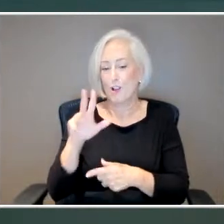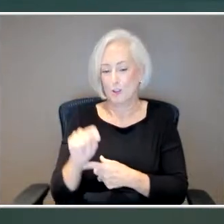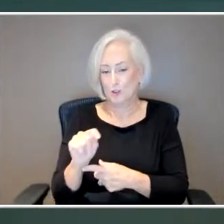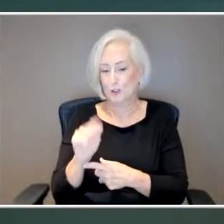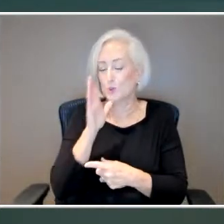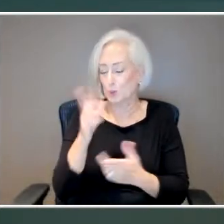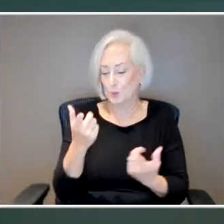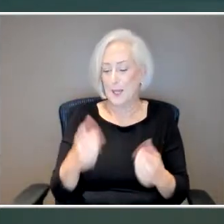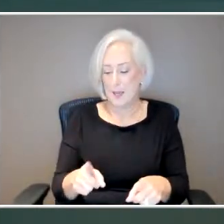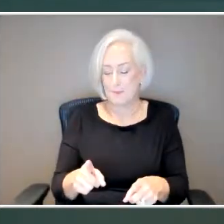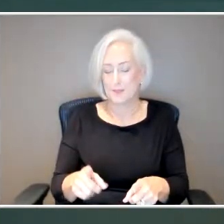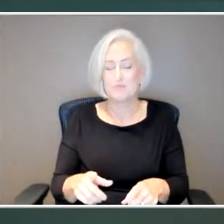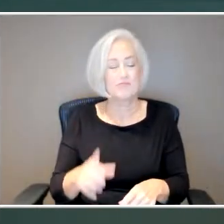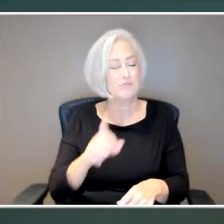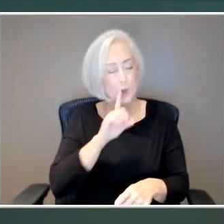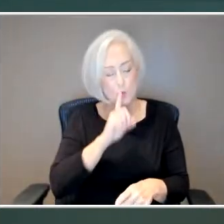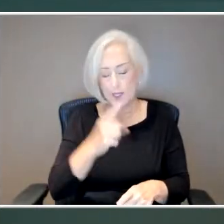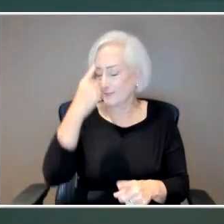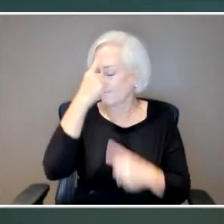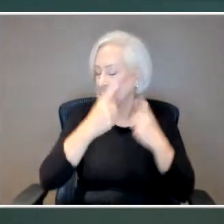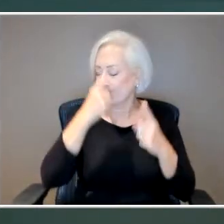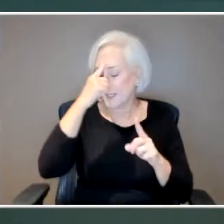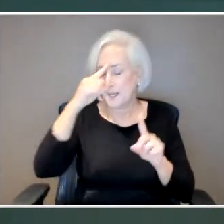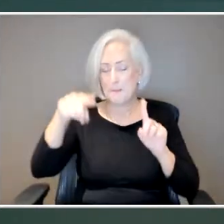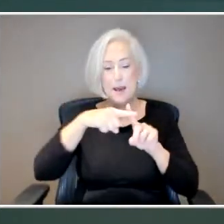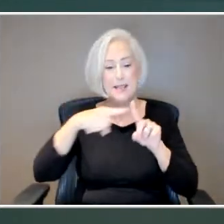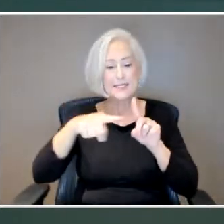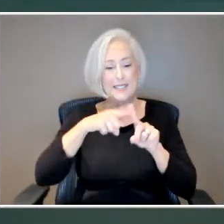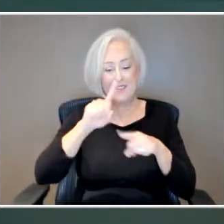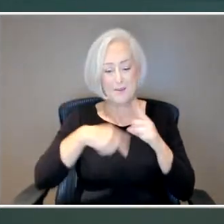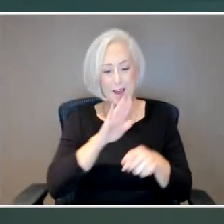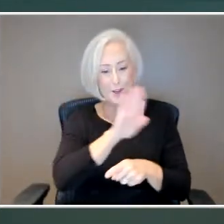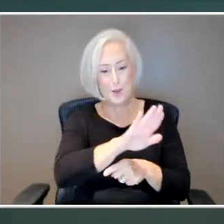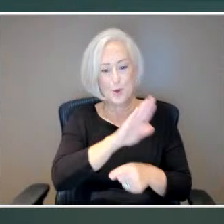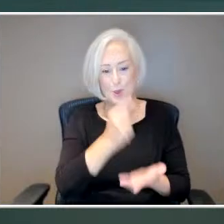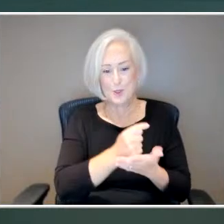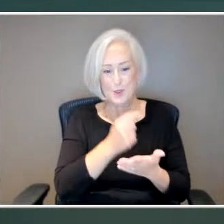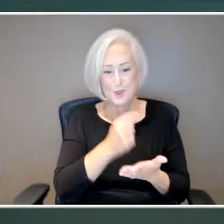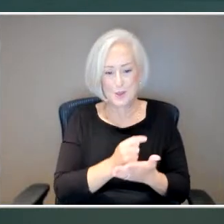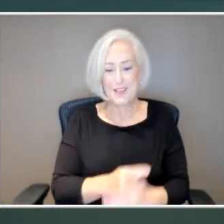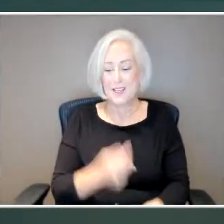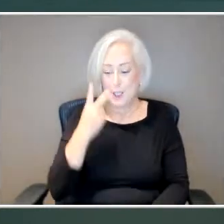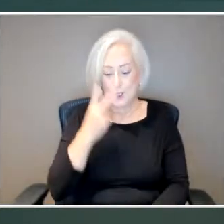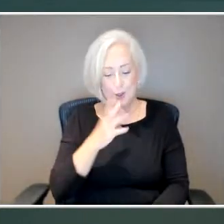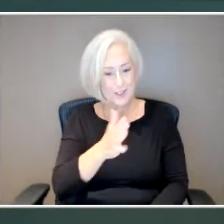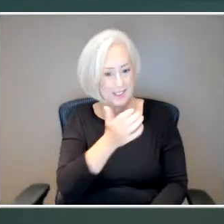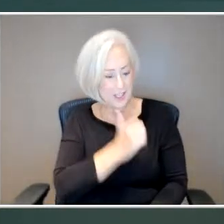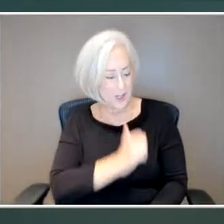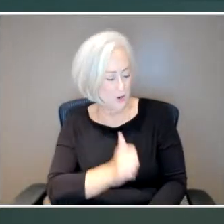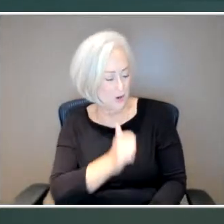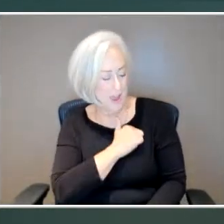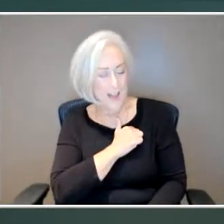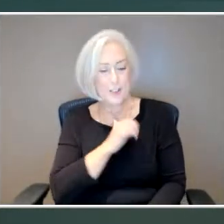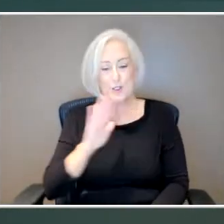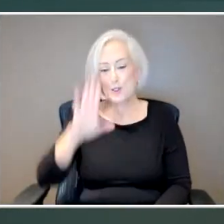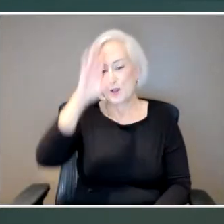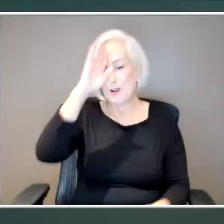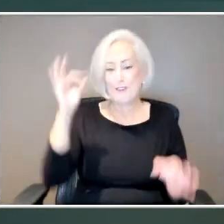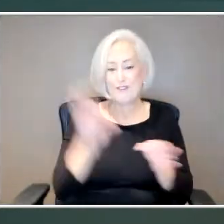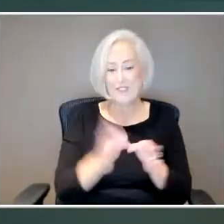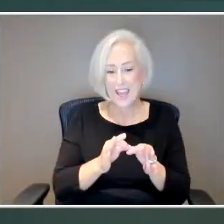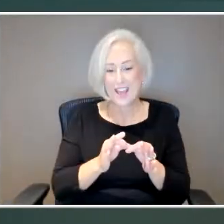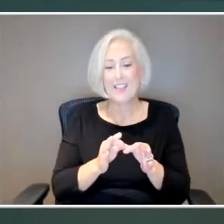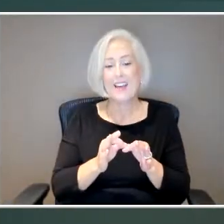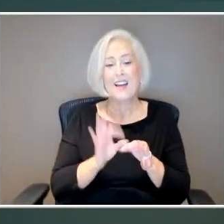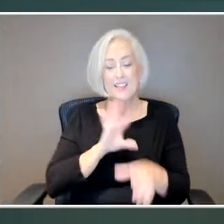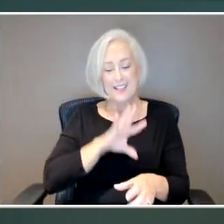am very optimistic about her treatment. And then, of course, you see the attitude and the faith that Kerrie brings to this. And it's just so important because